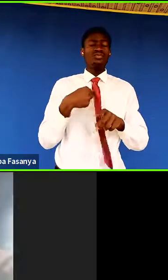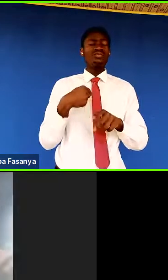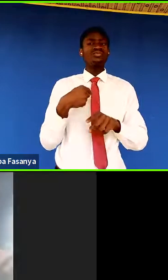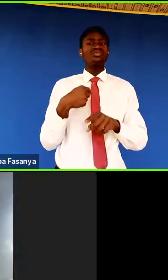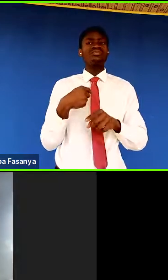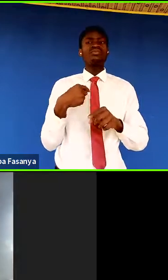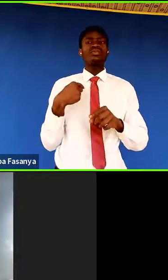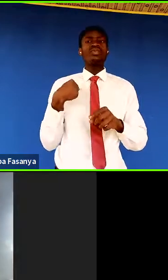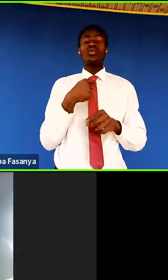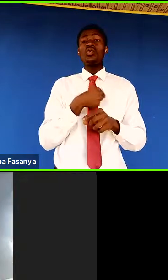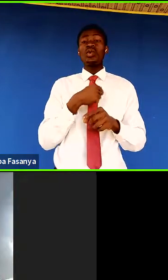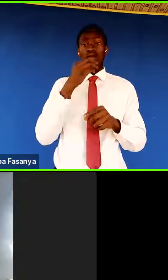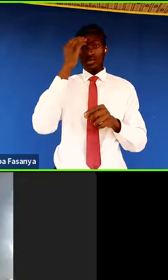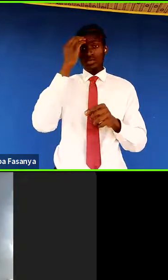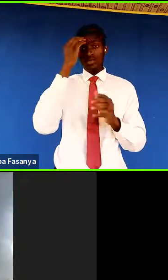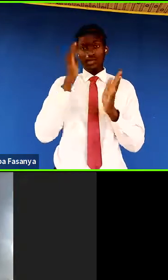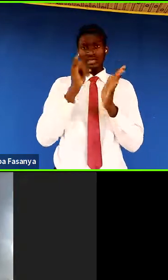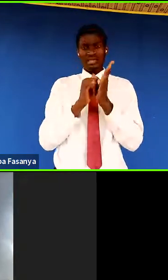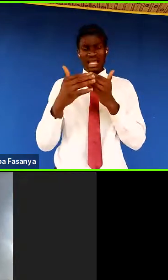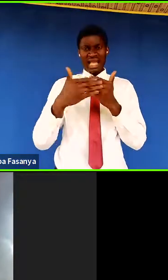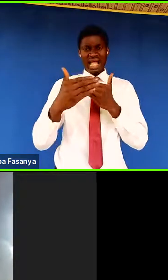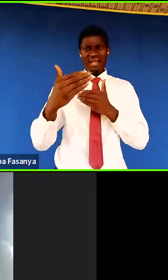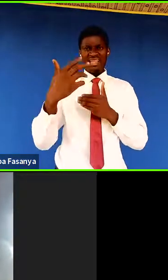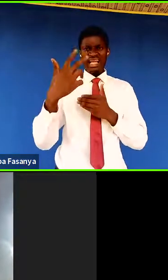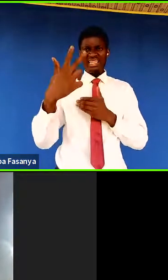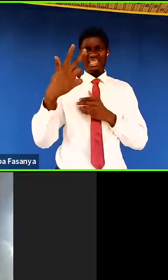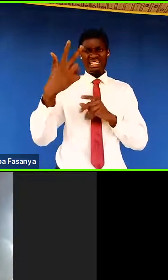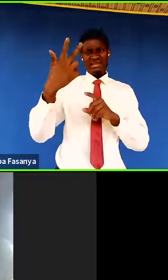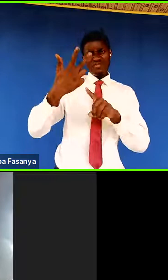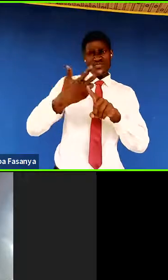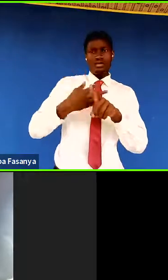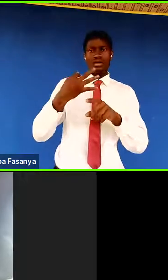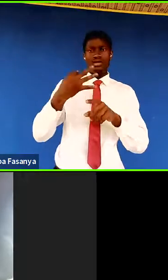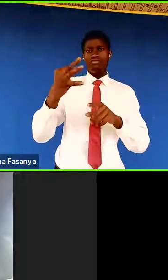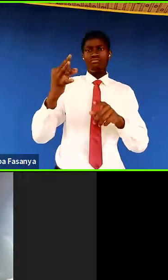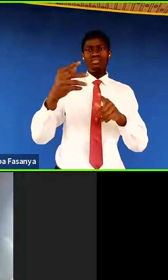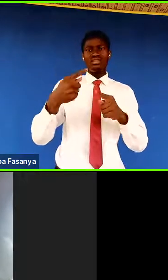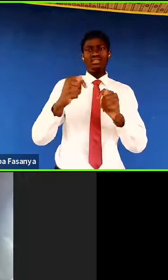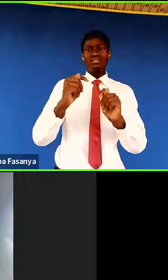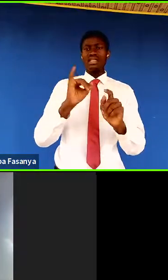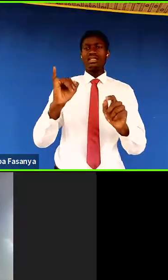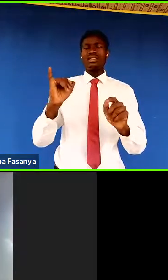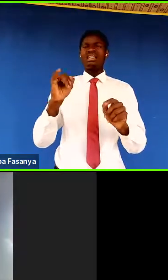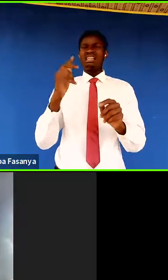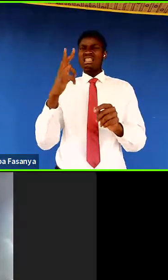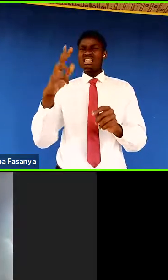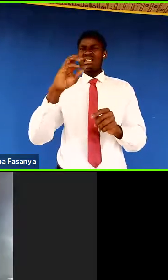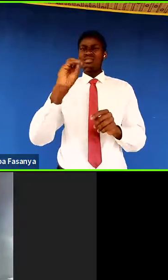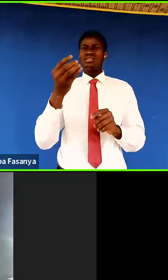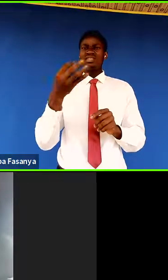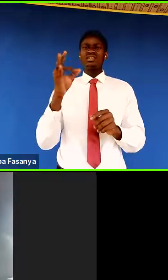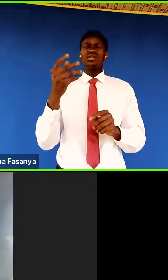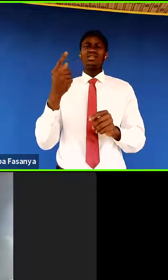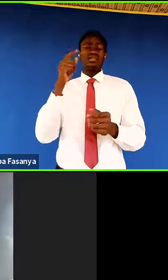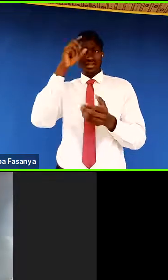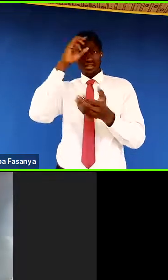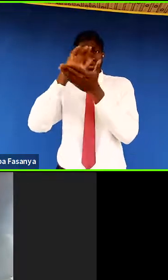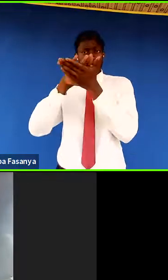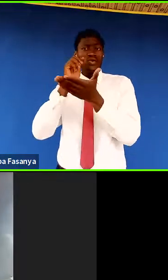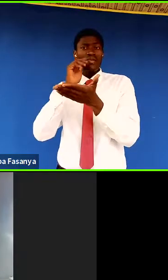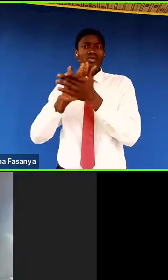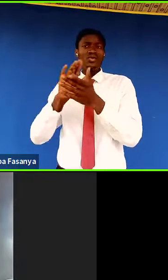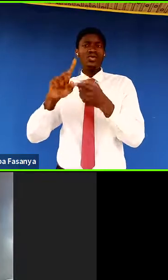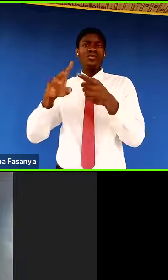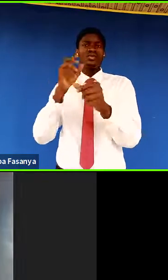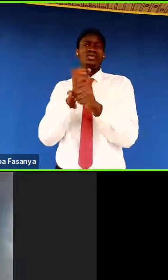we know that after 3 months of trying, you have over 50% of the couples will get pregnant. And after 12 months of trying, about 92%